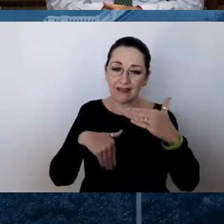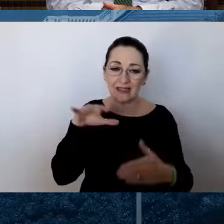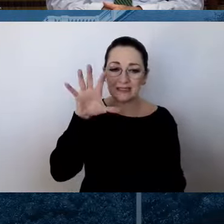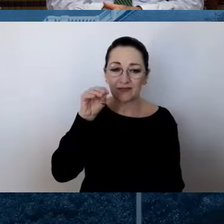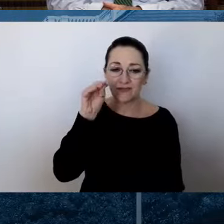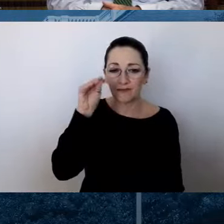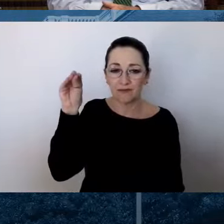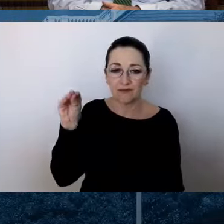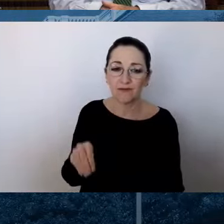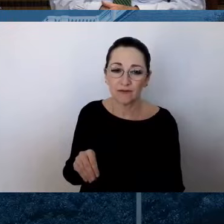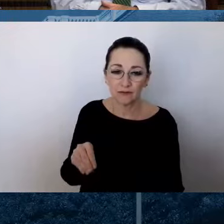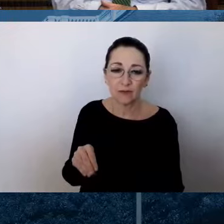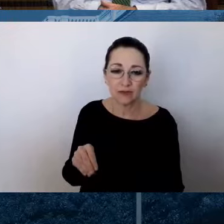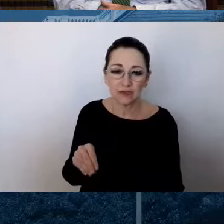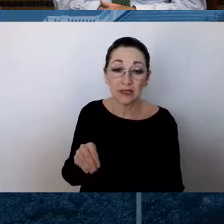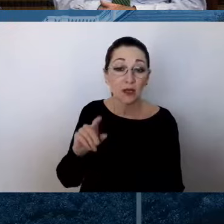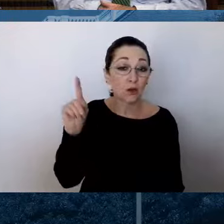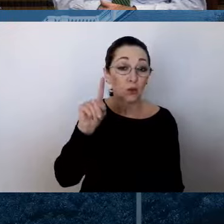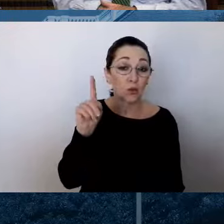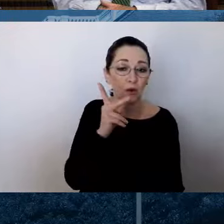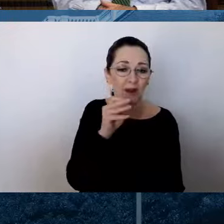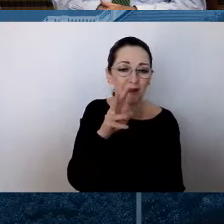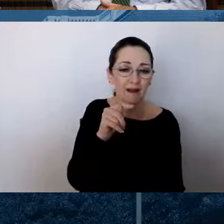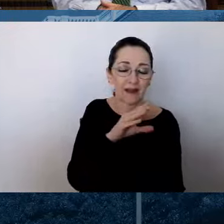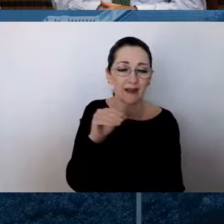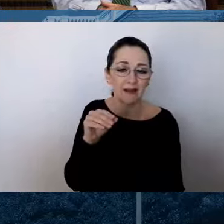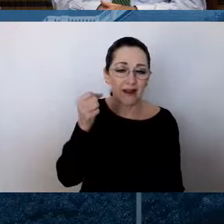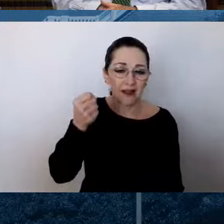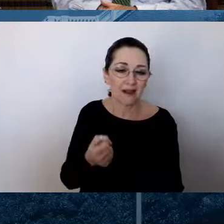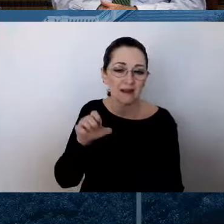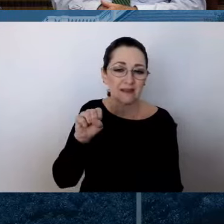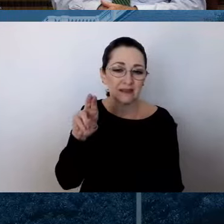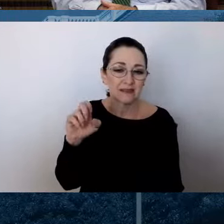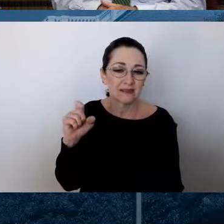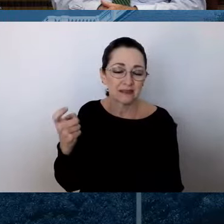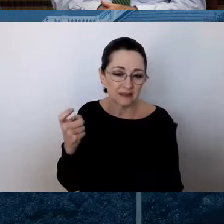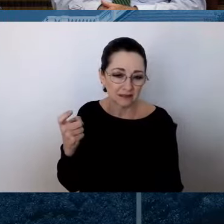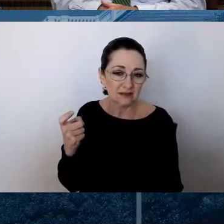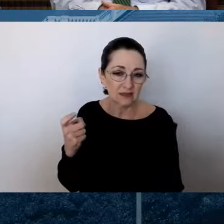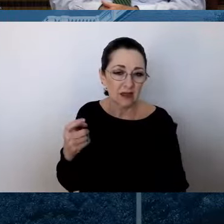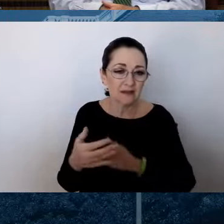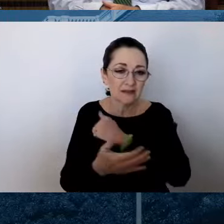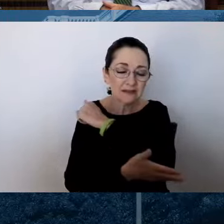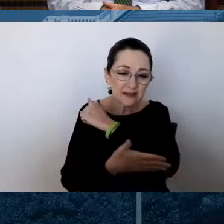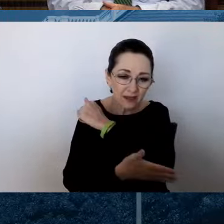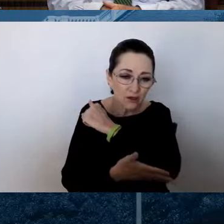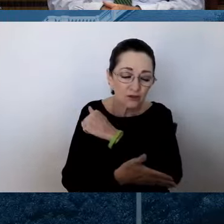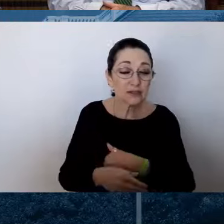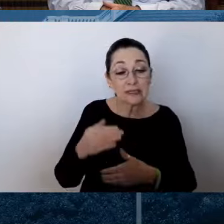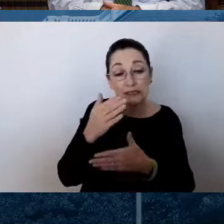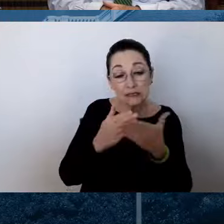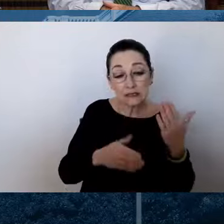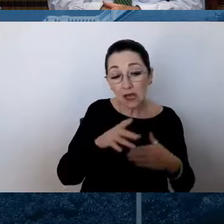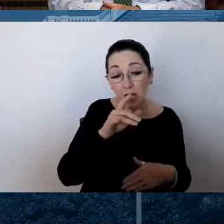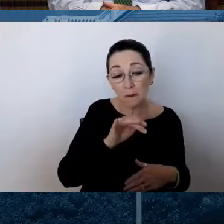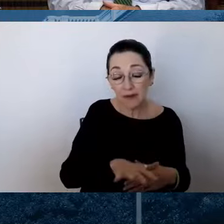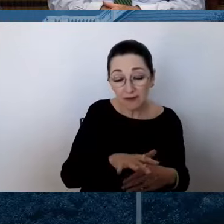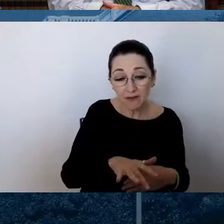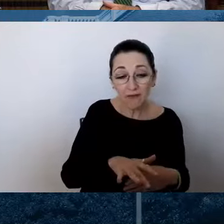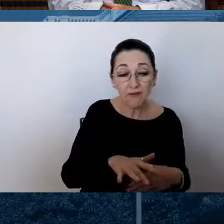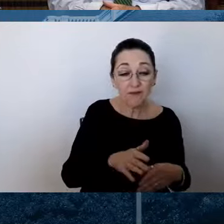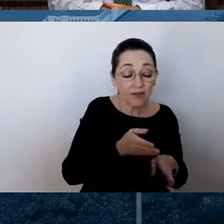50%, particularly in Kent and Sussex County. Some of the racial and ethnic subgroups there, even